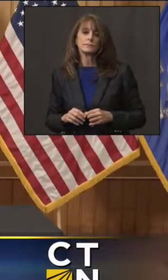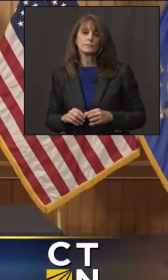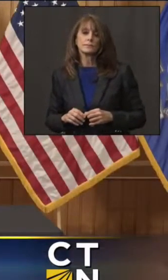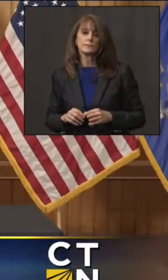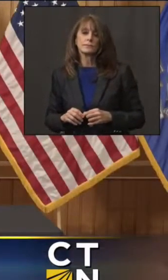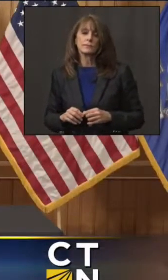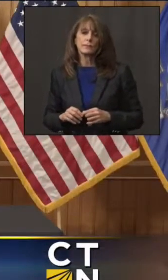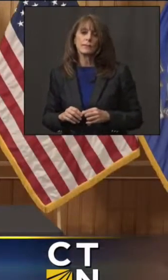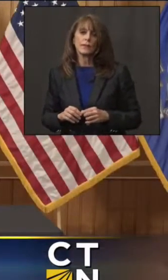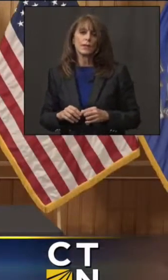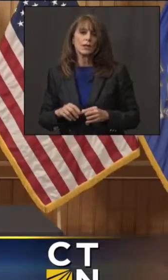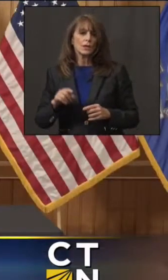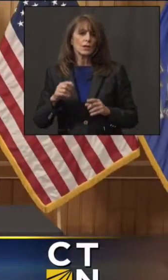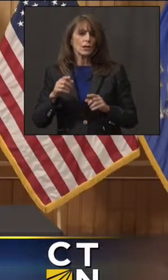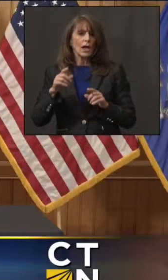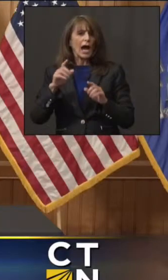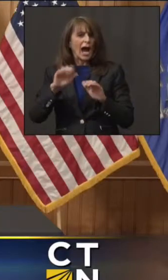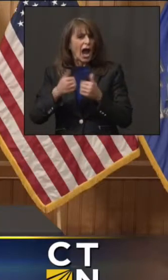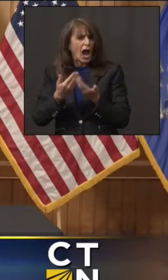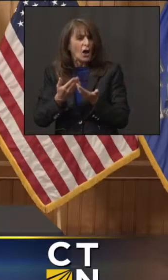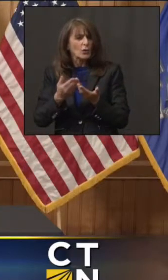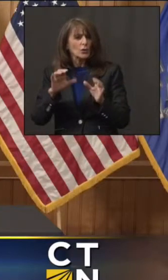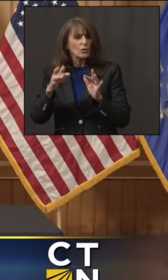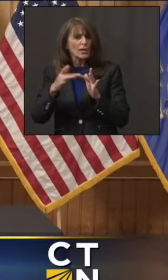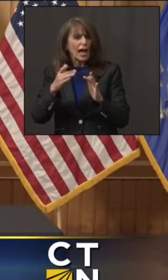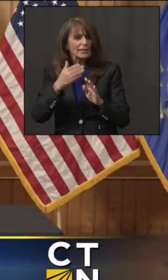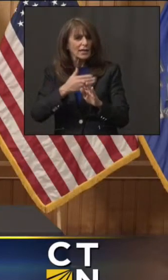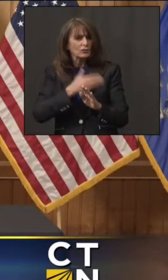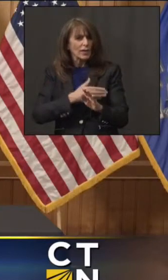specifically to hospital admissions?